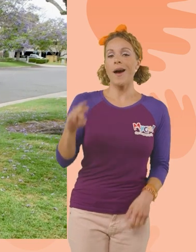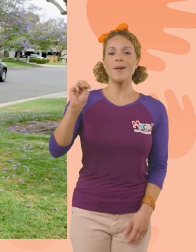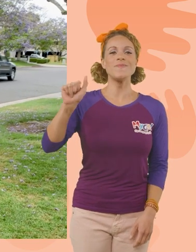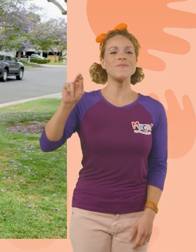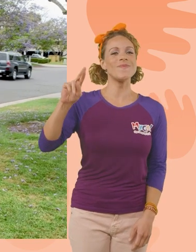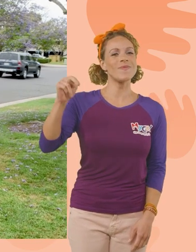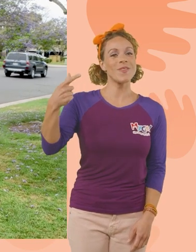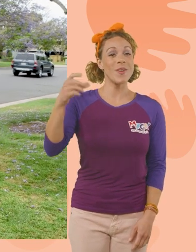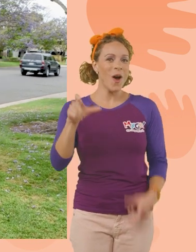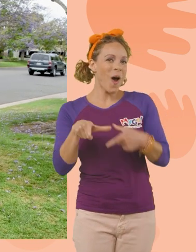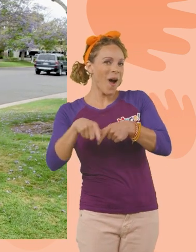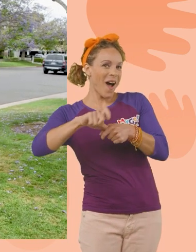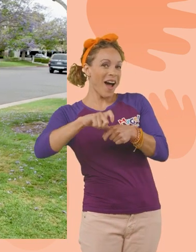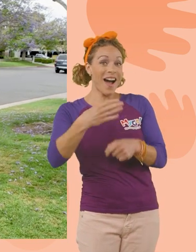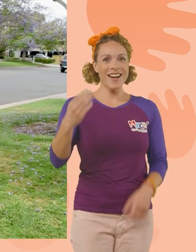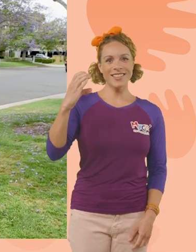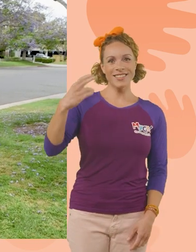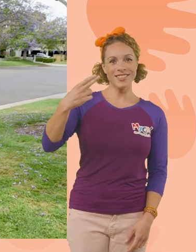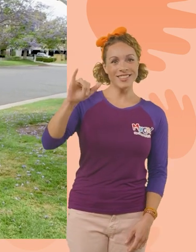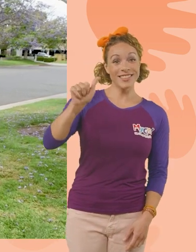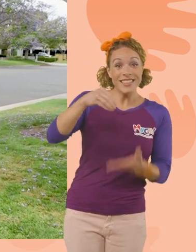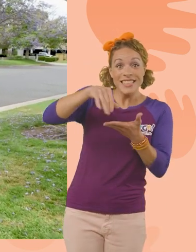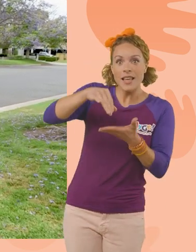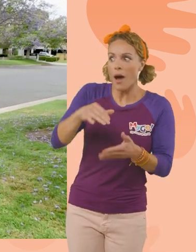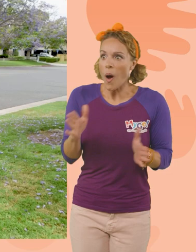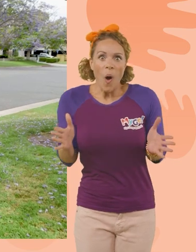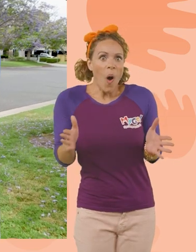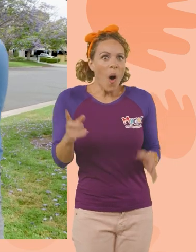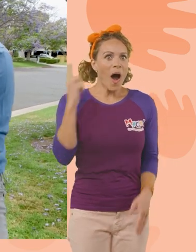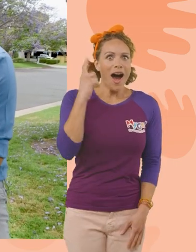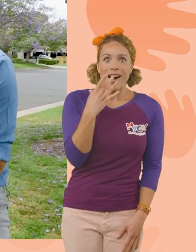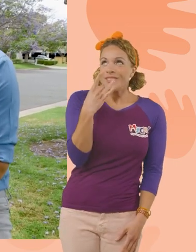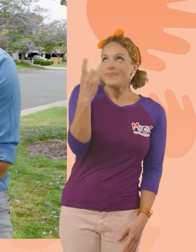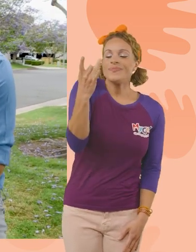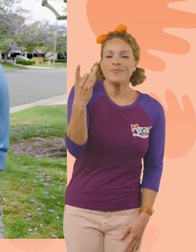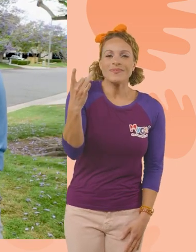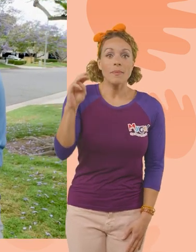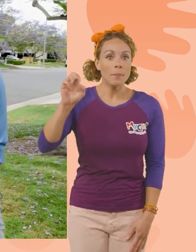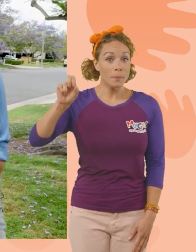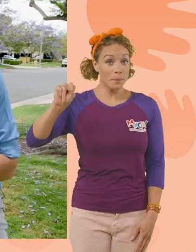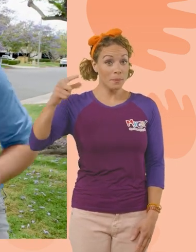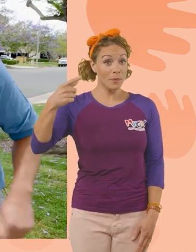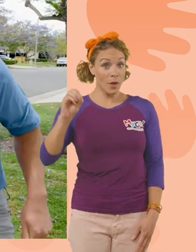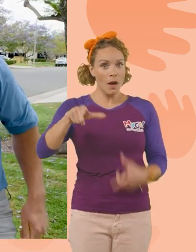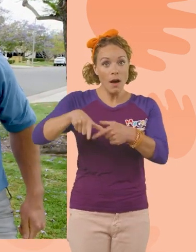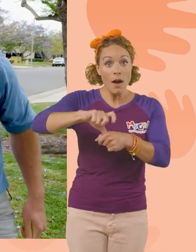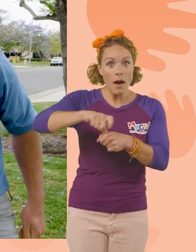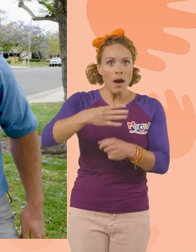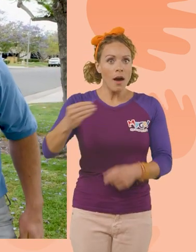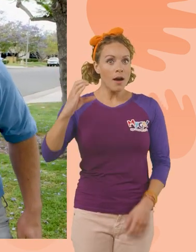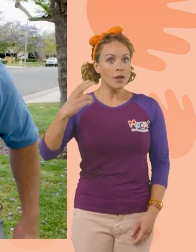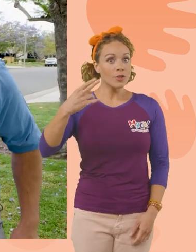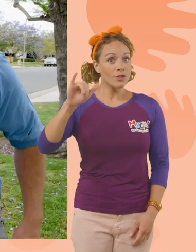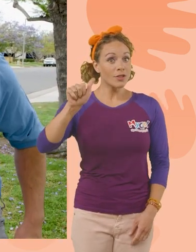It's mango, pineapple, and chia seed. Ooh, that sounds so yummy. Mango, pineapple,